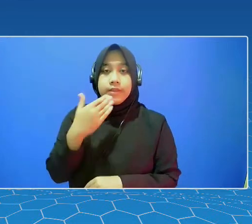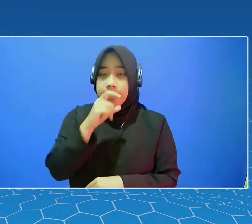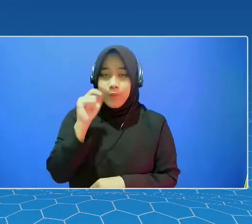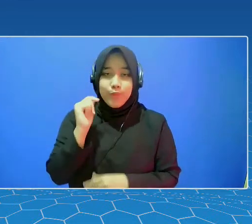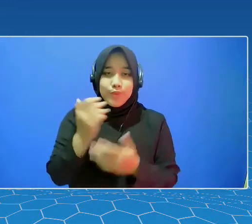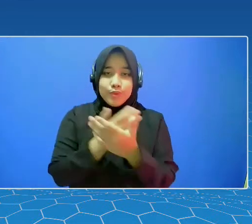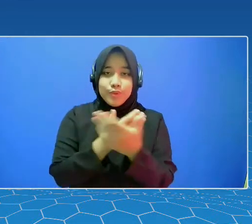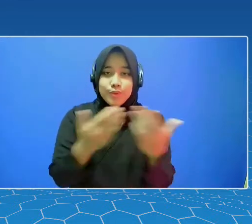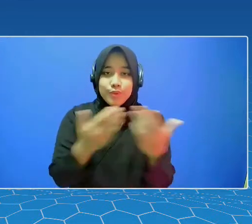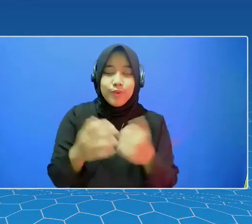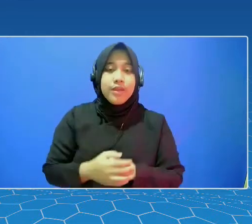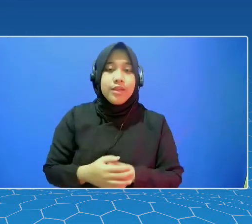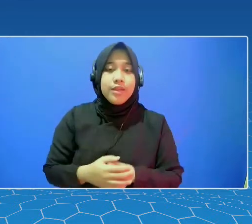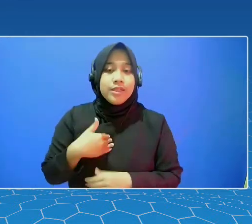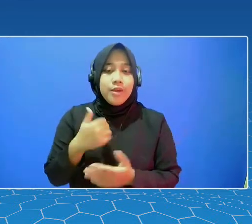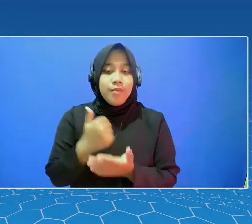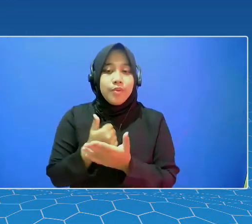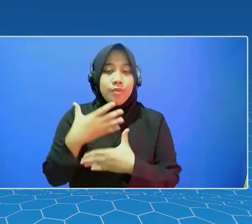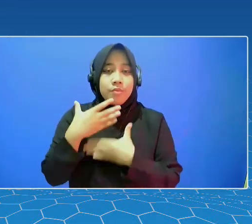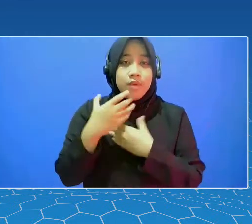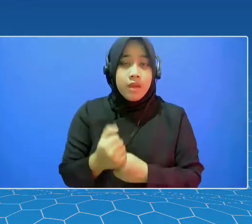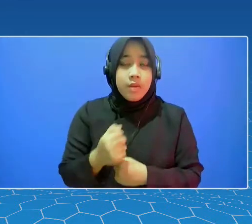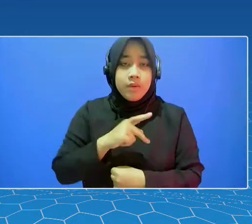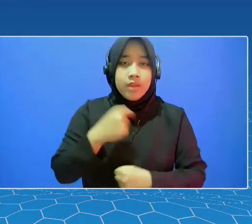discussion. Next slide, please.